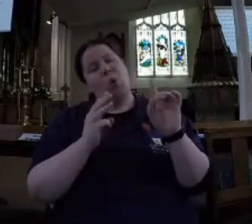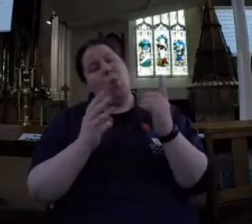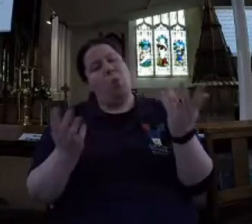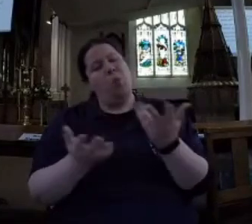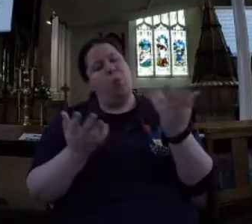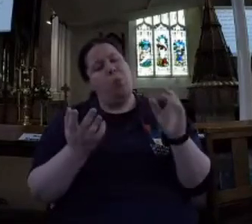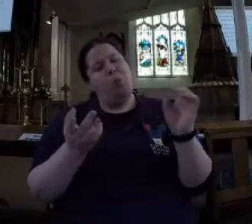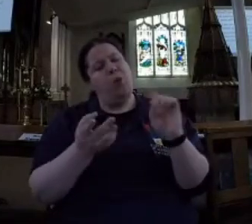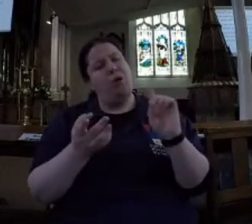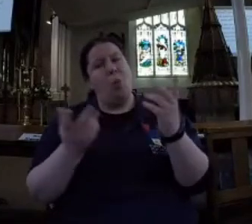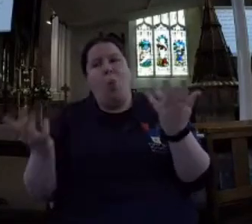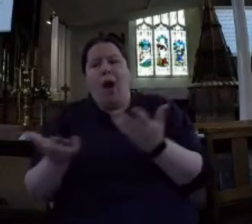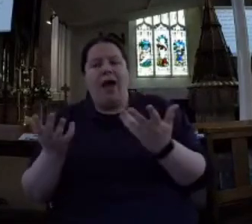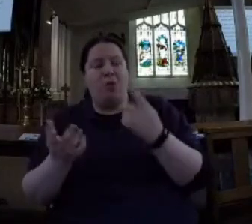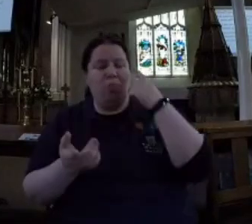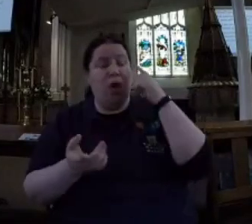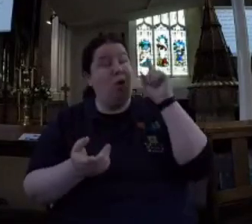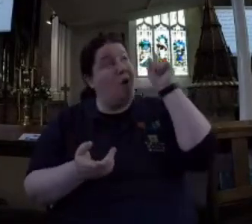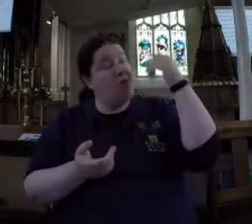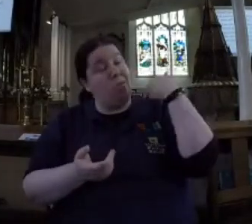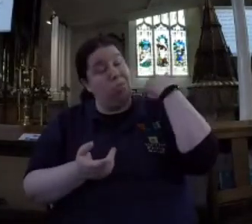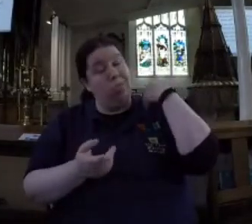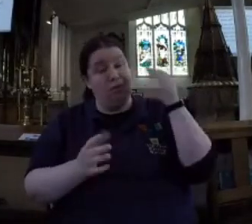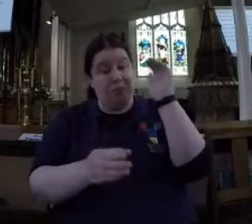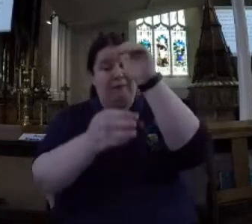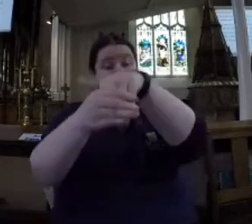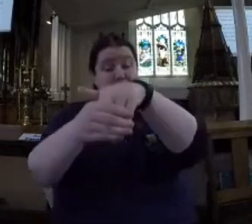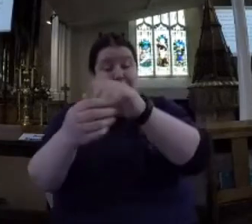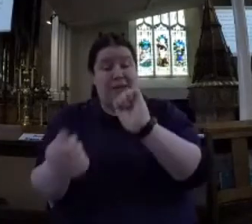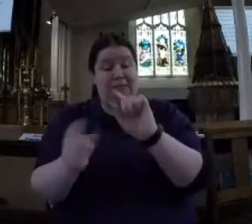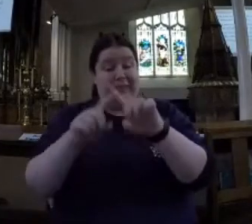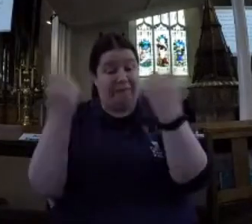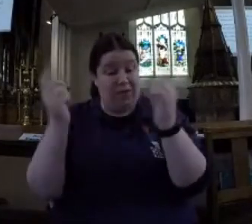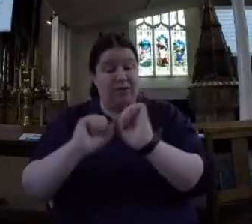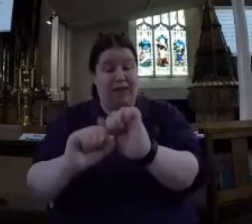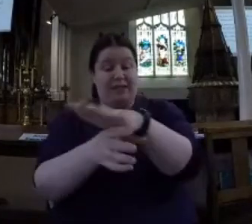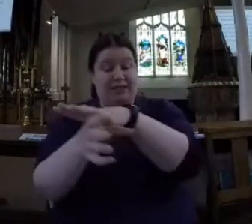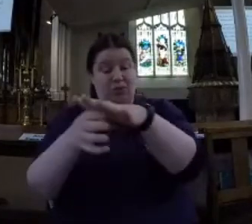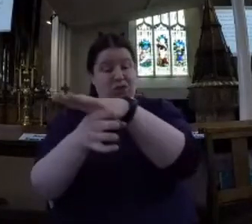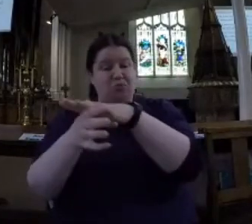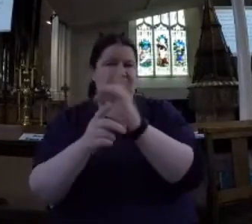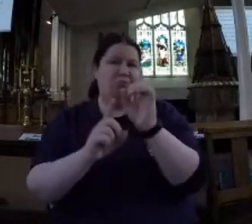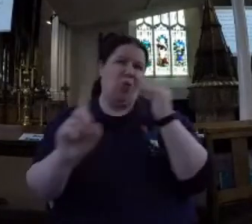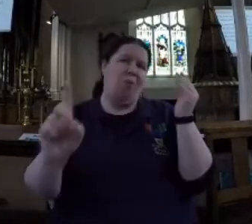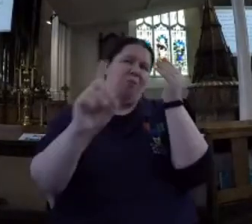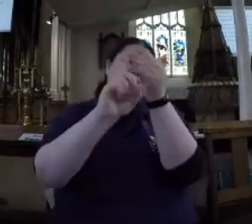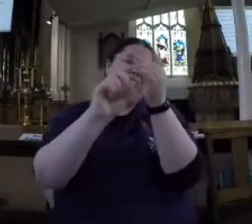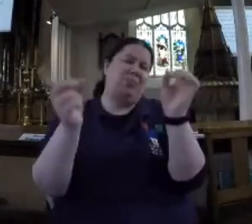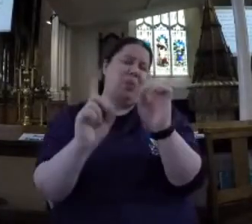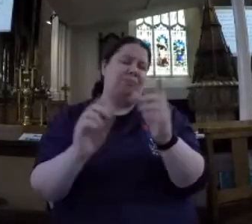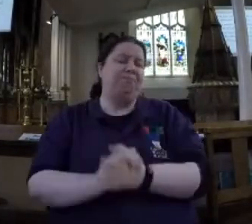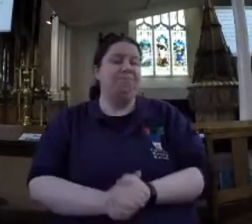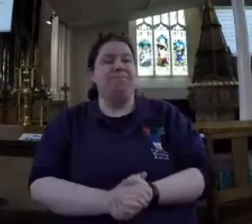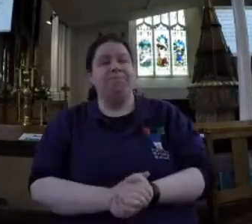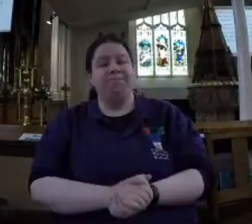God might be calling you to make a difference and to get involved? Where and what is your mission? What